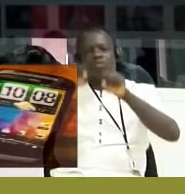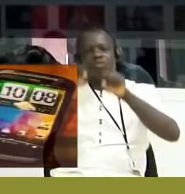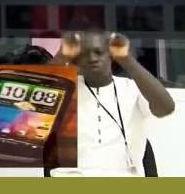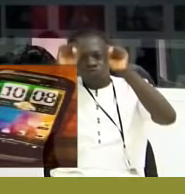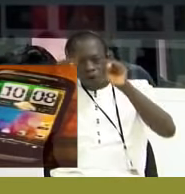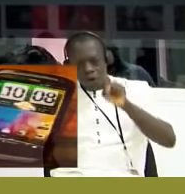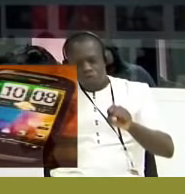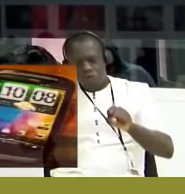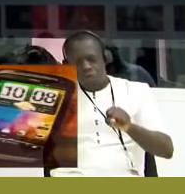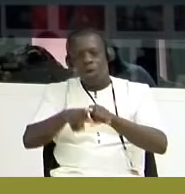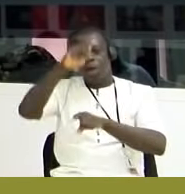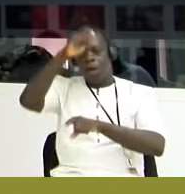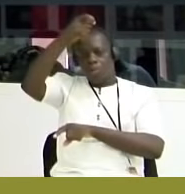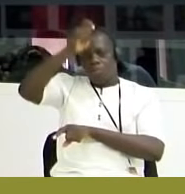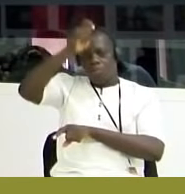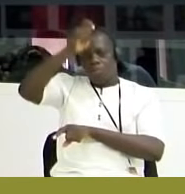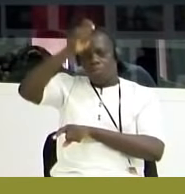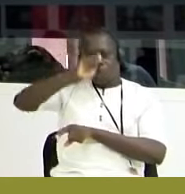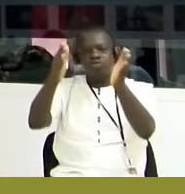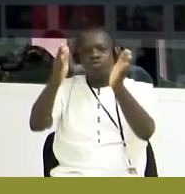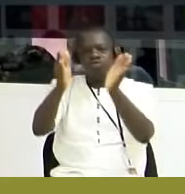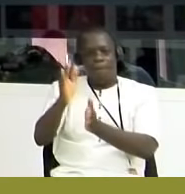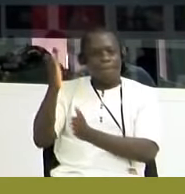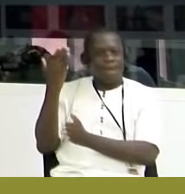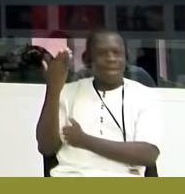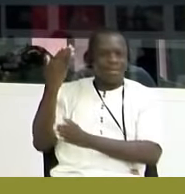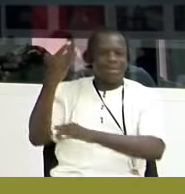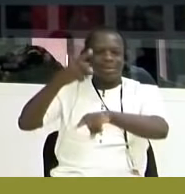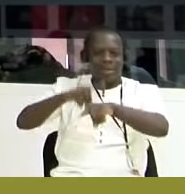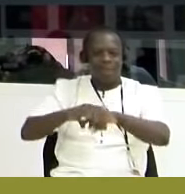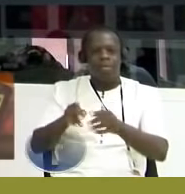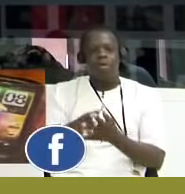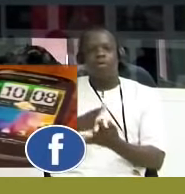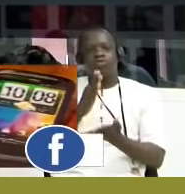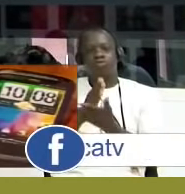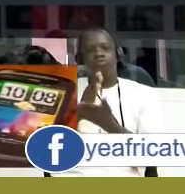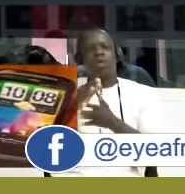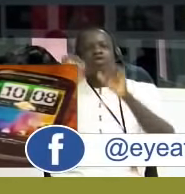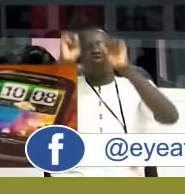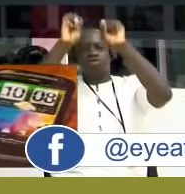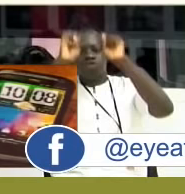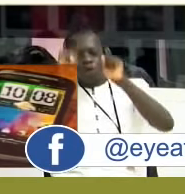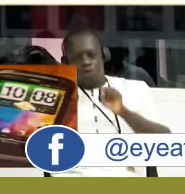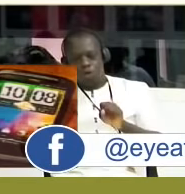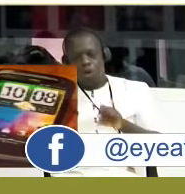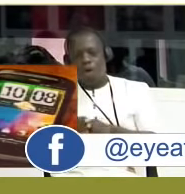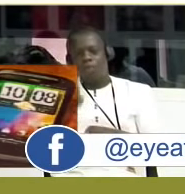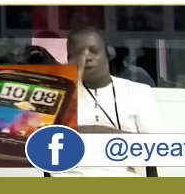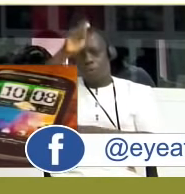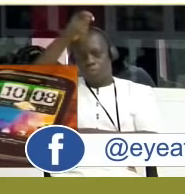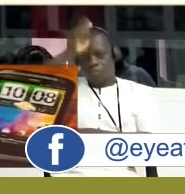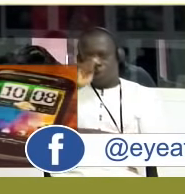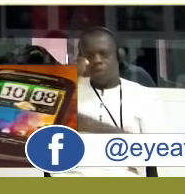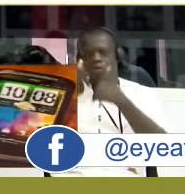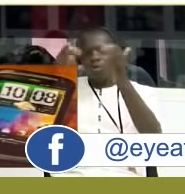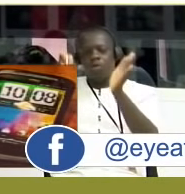period? During that period, the organogram of the police force, you have the Inspector General of Police, the Deputy